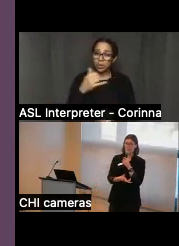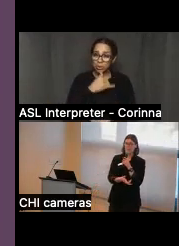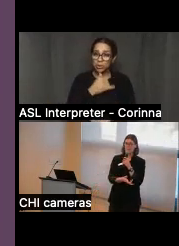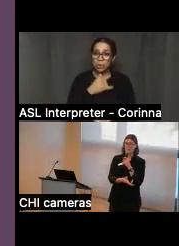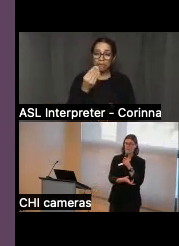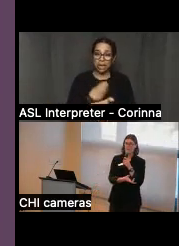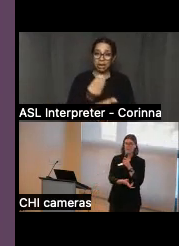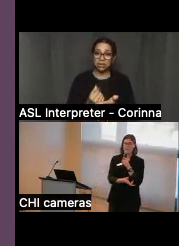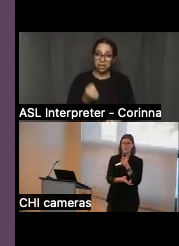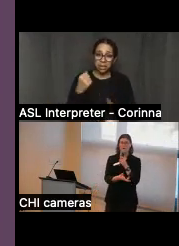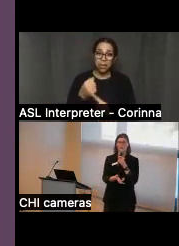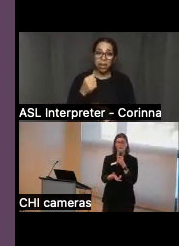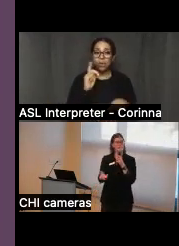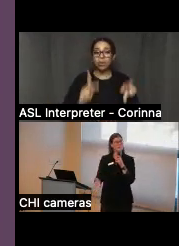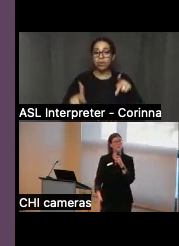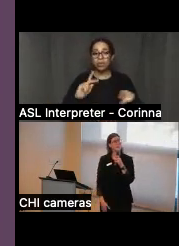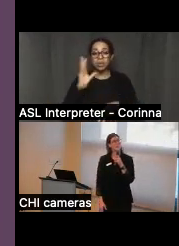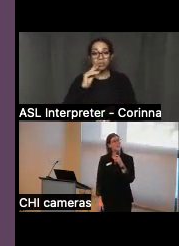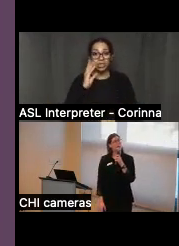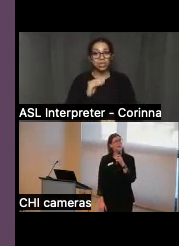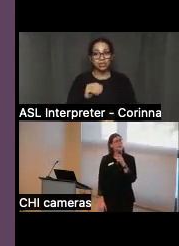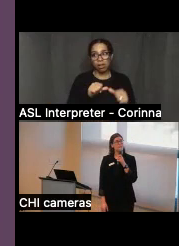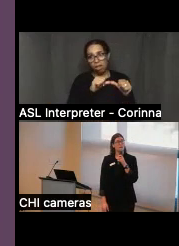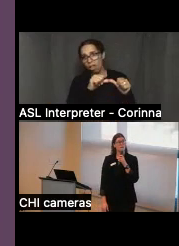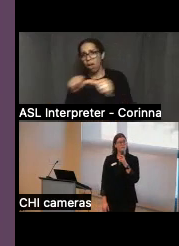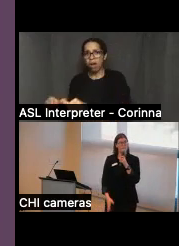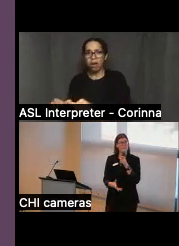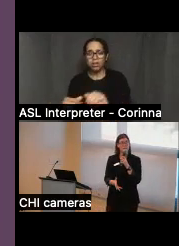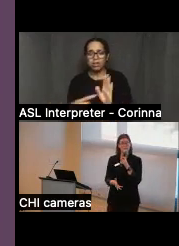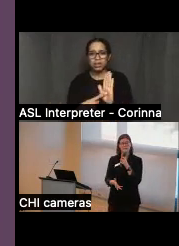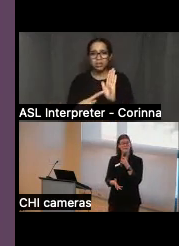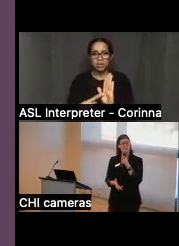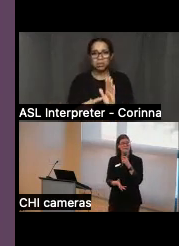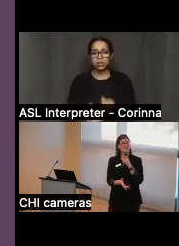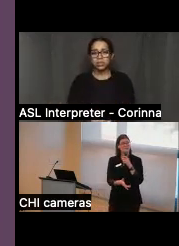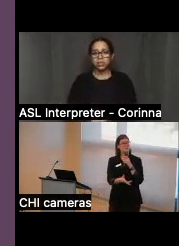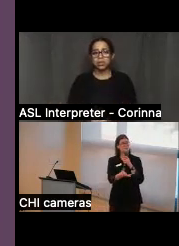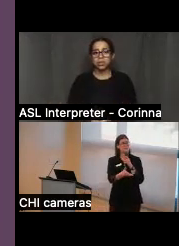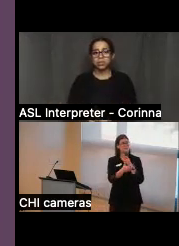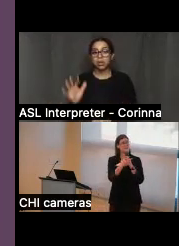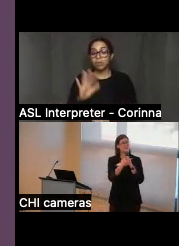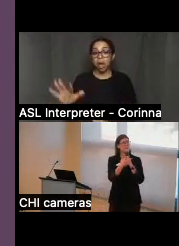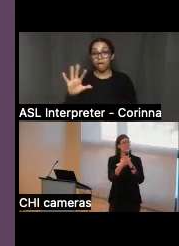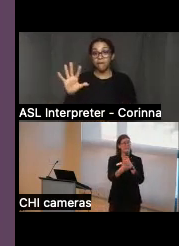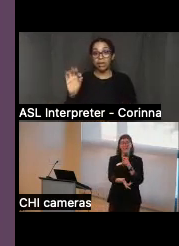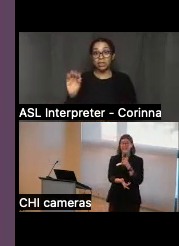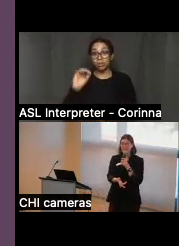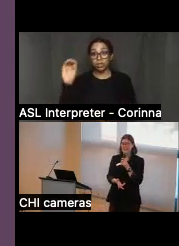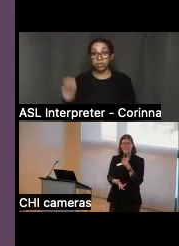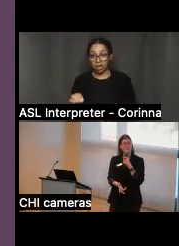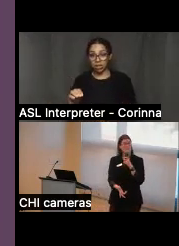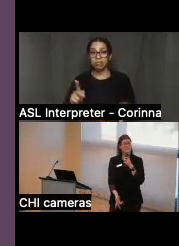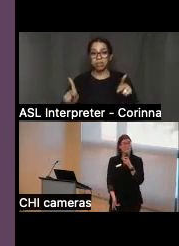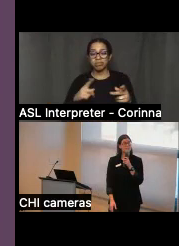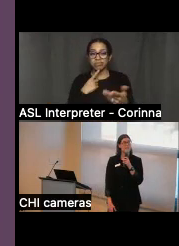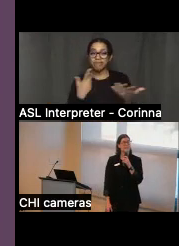individuals experiencing these long symptoms, as about 50% of these individuals said that they had to take